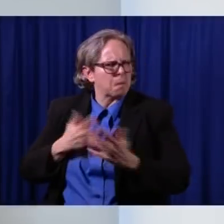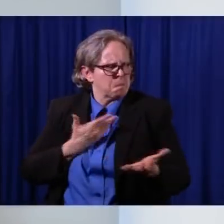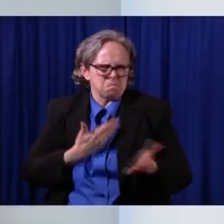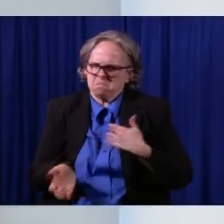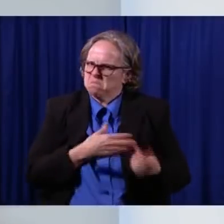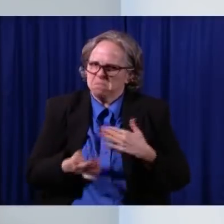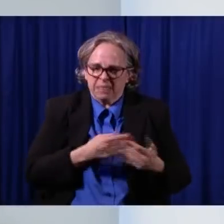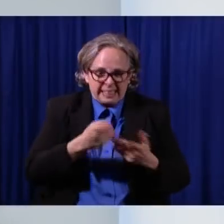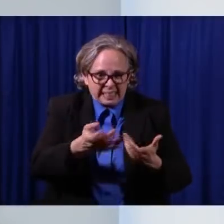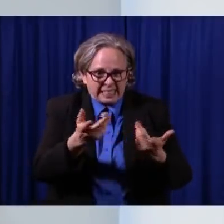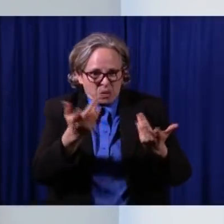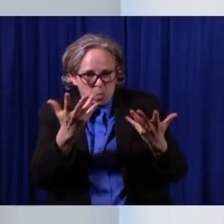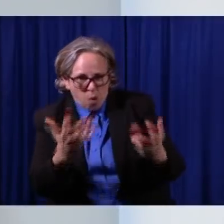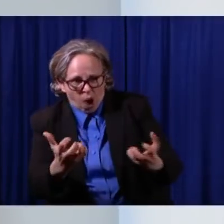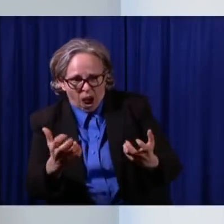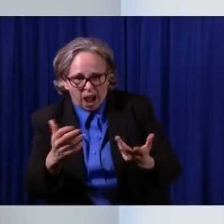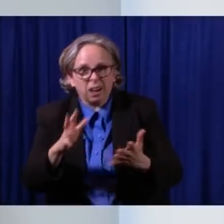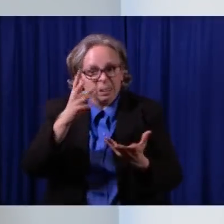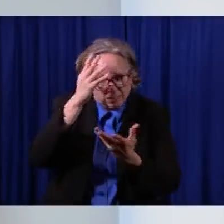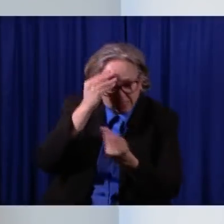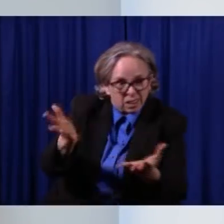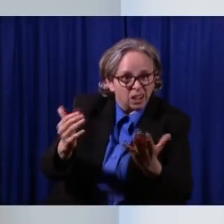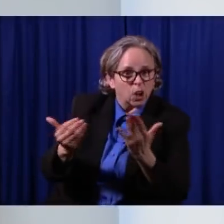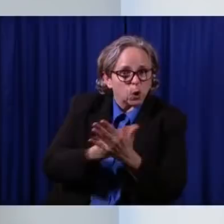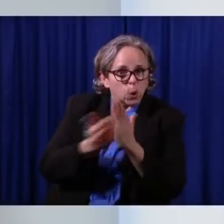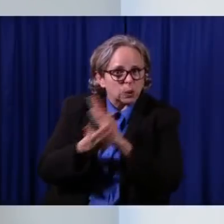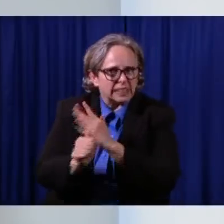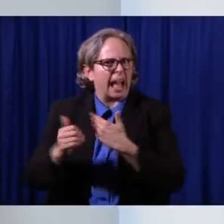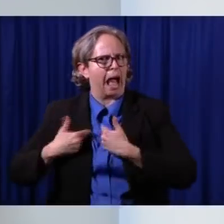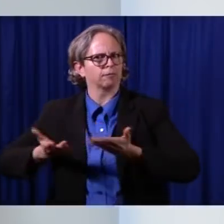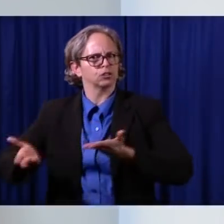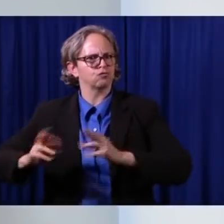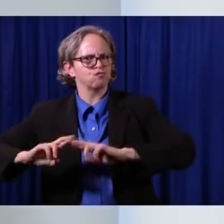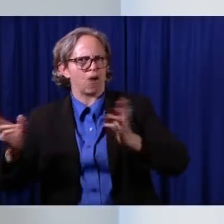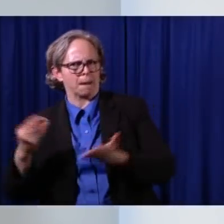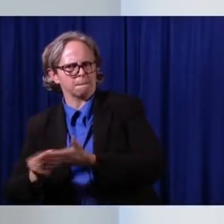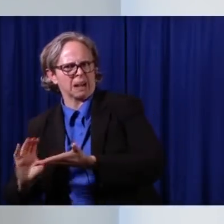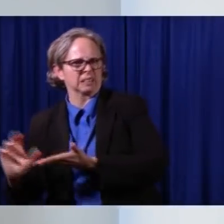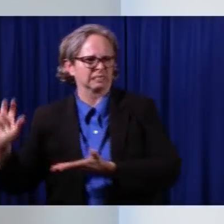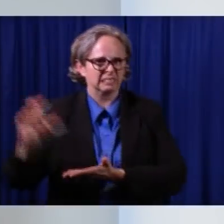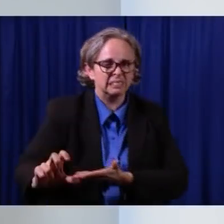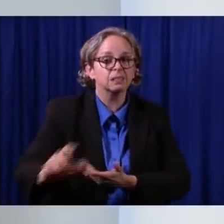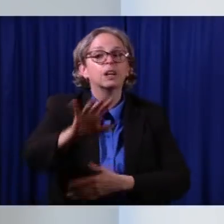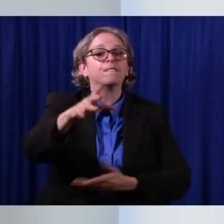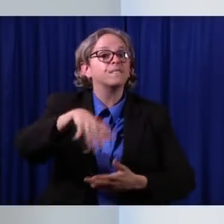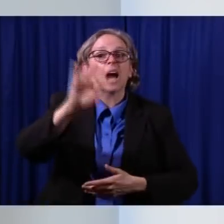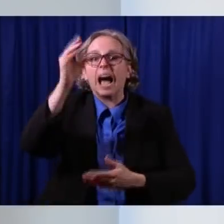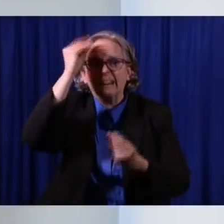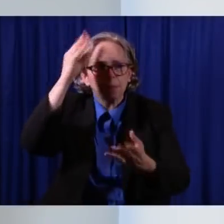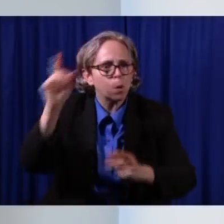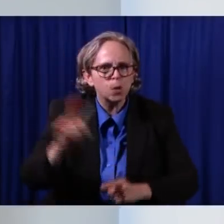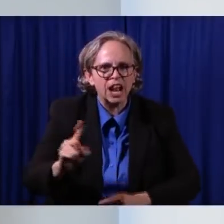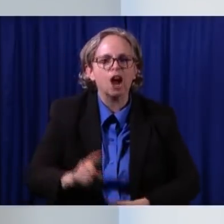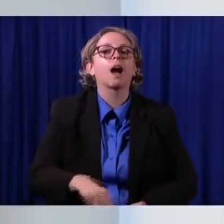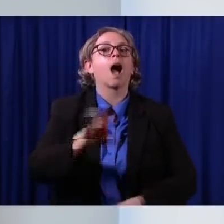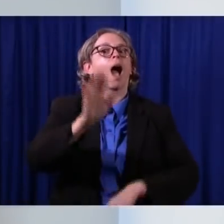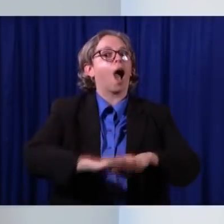services that will be provided under this grant are on-the-job training, customized training, skill upgrading, supportive